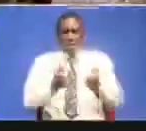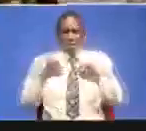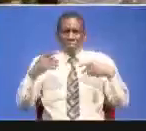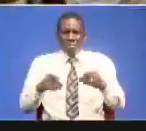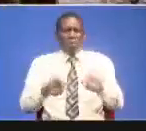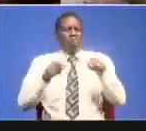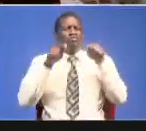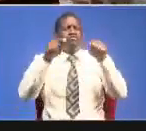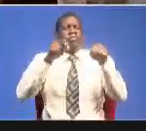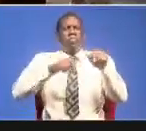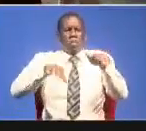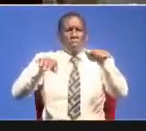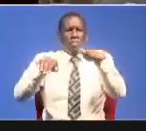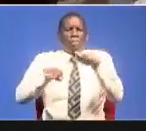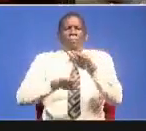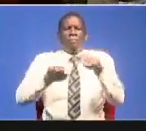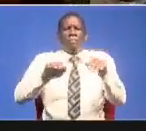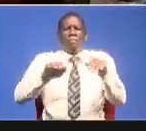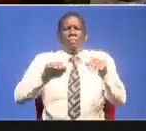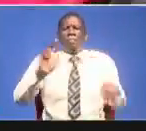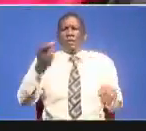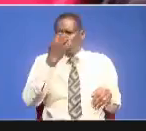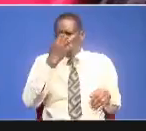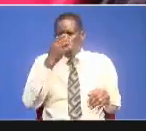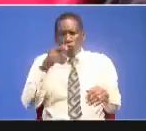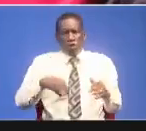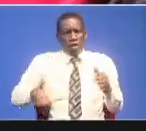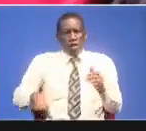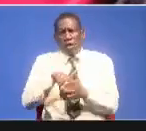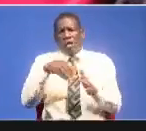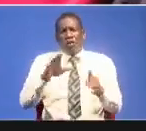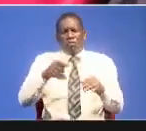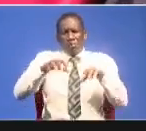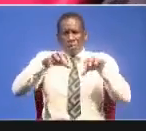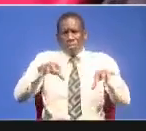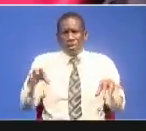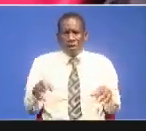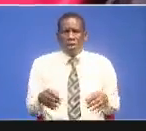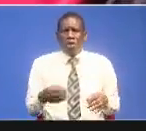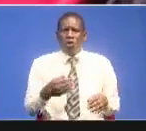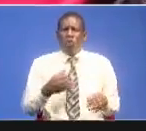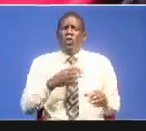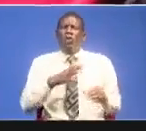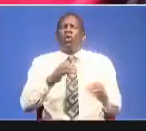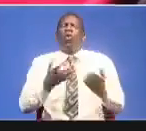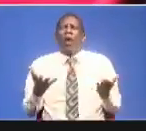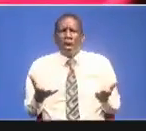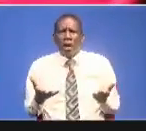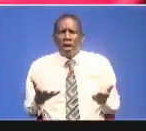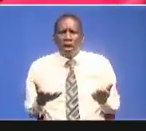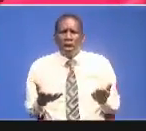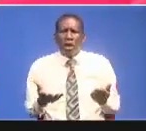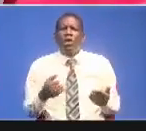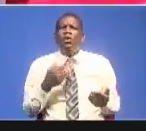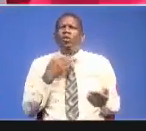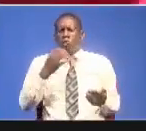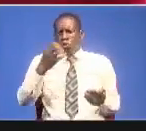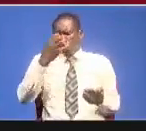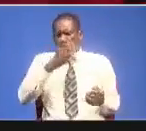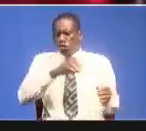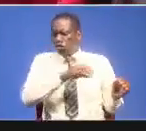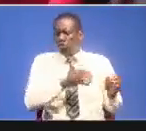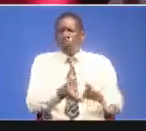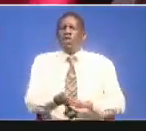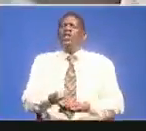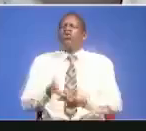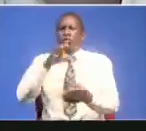Ruto over their eviction from Marikiti. Hakuna mali pa kuenda. Tunashinda tuende wapi? Tunataka Ruto aondoke